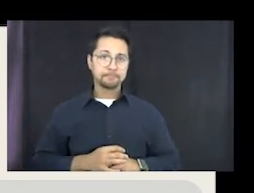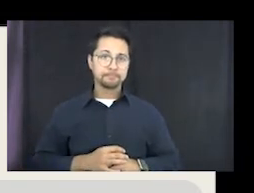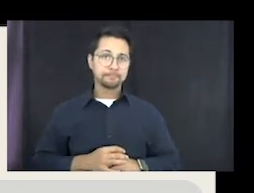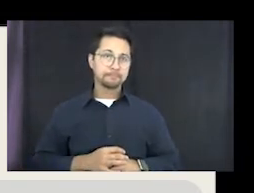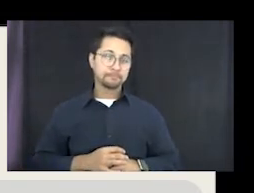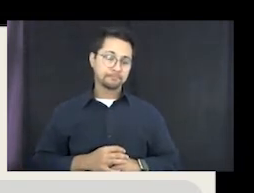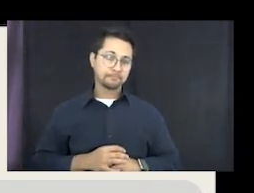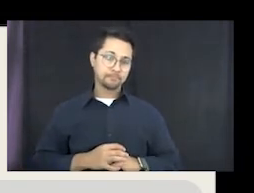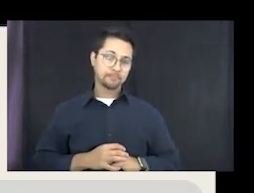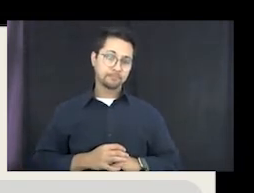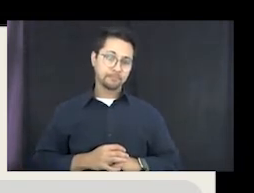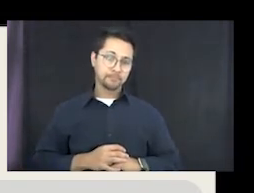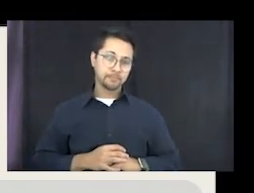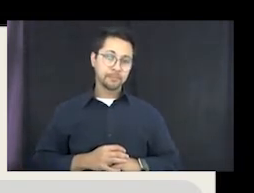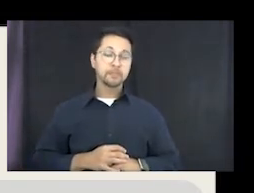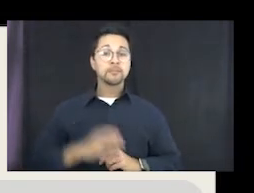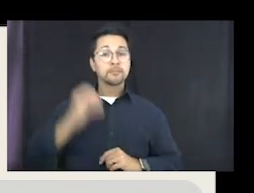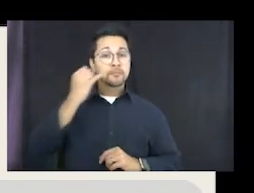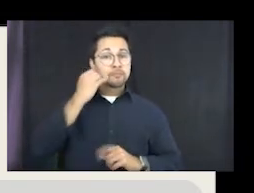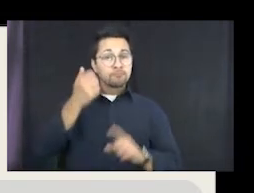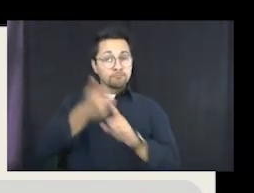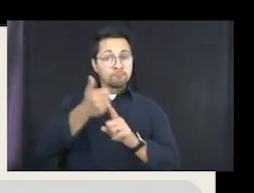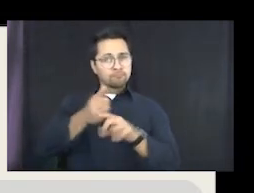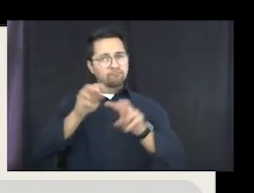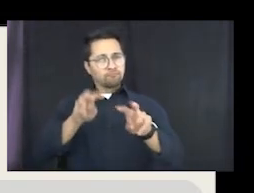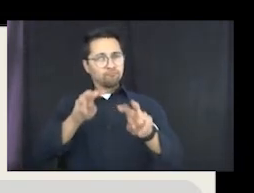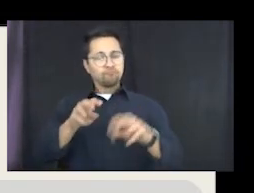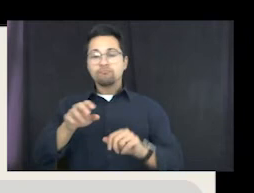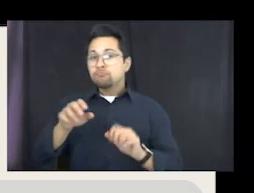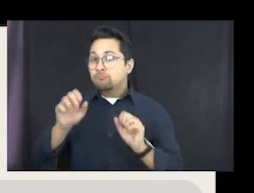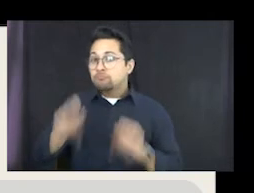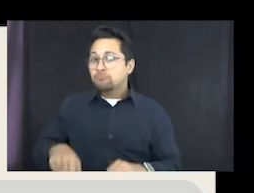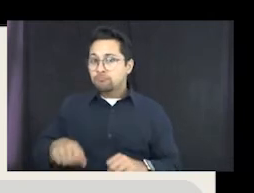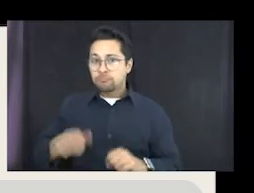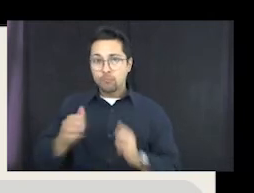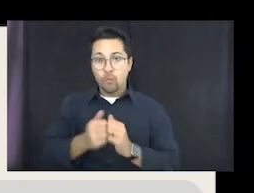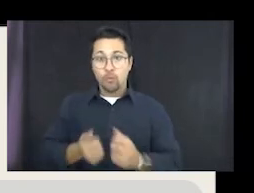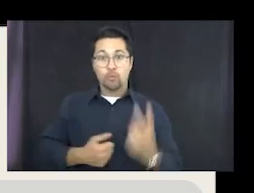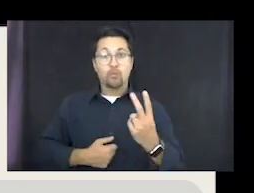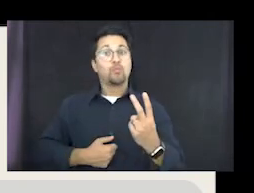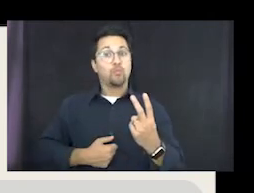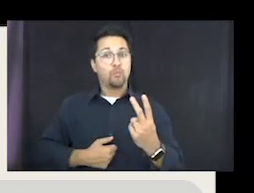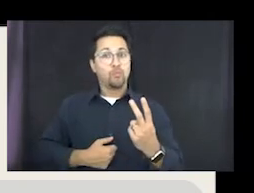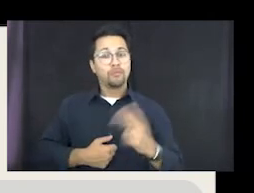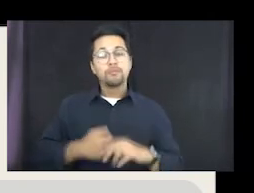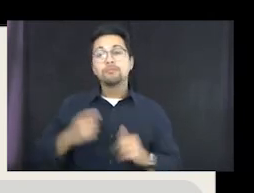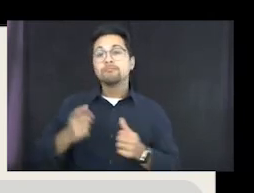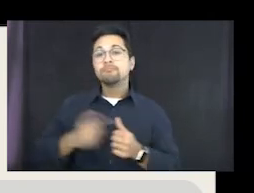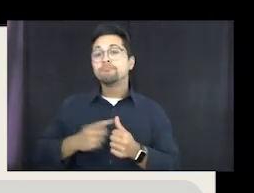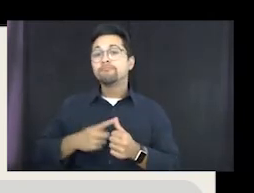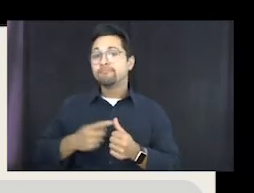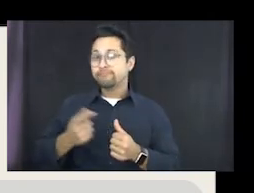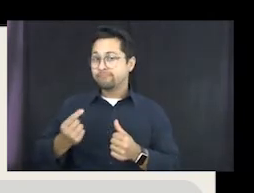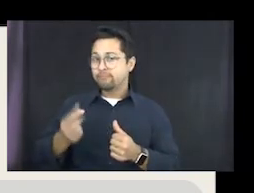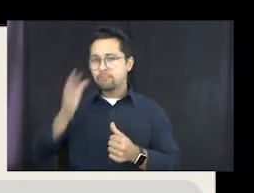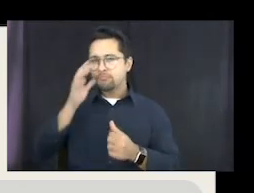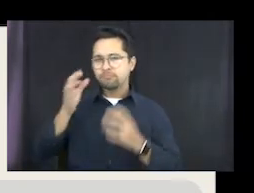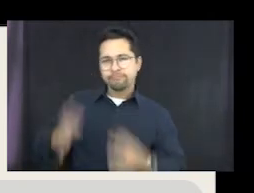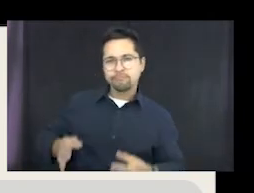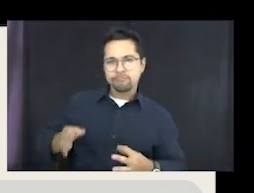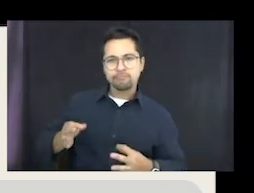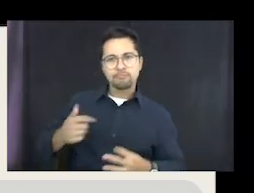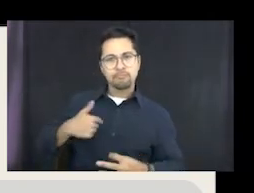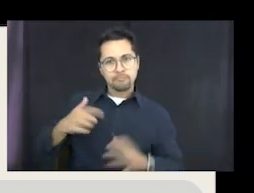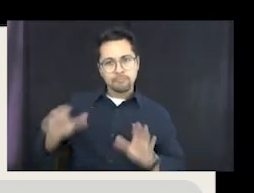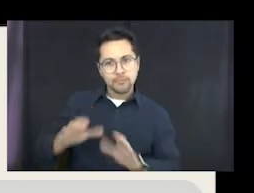When self-monitoring, you can do this in 2 steps. First, you're going to determine if you are